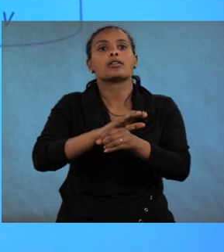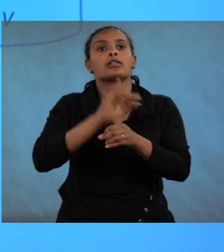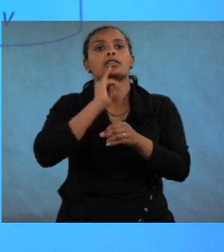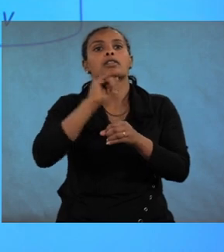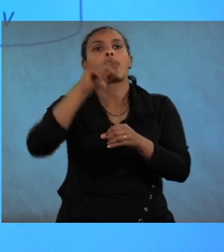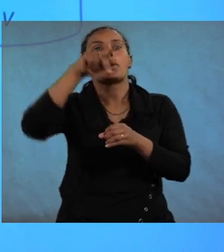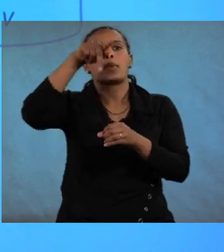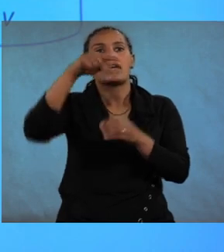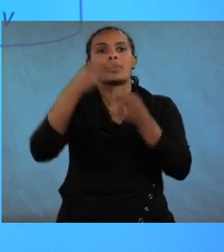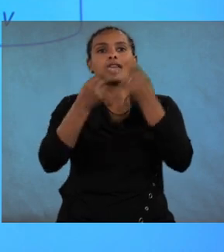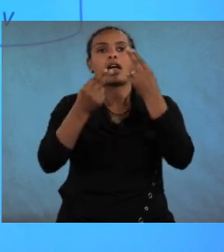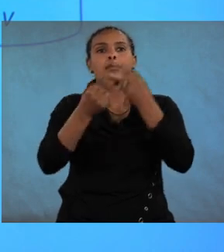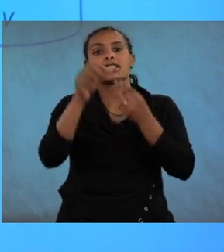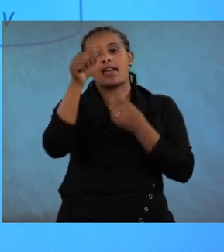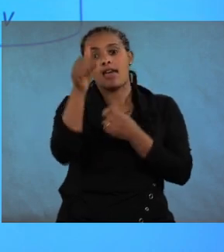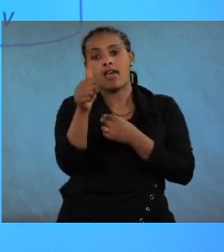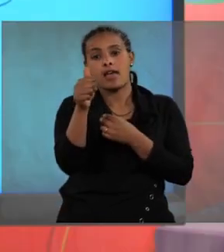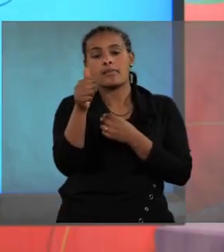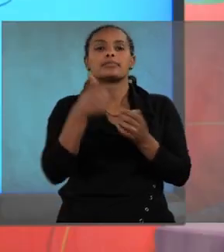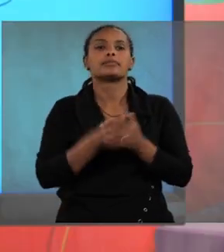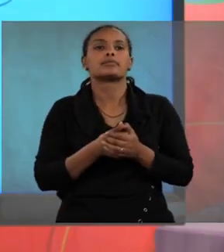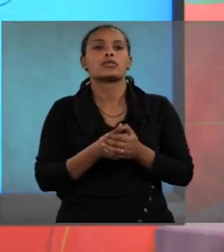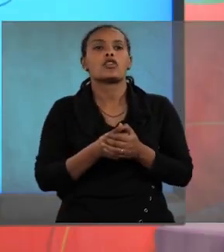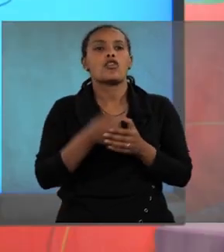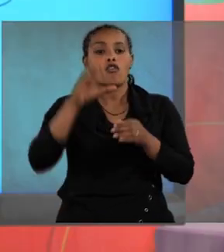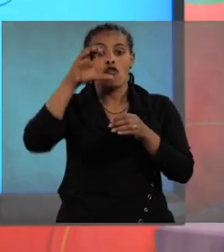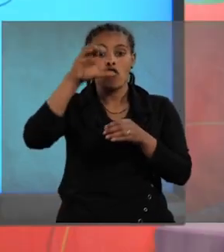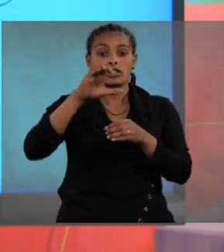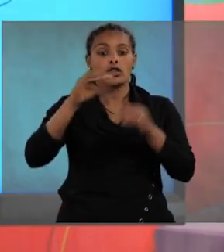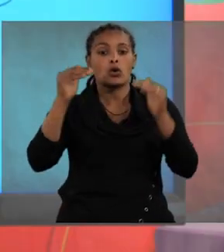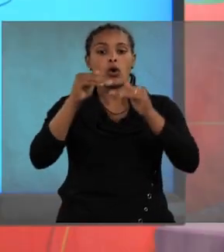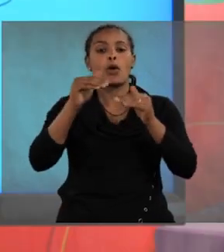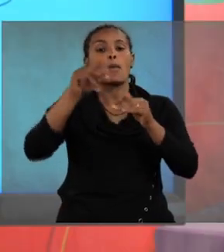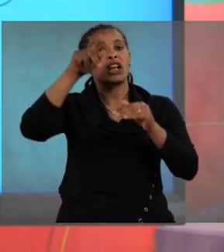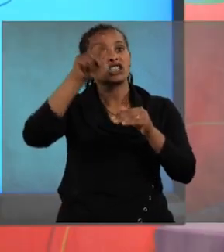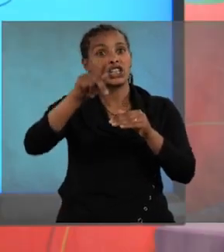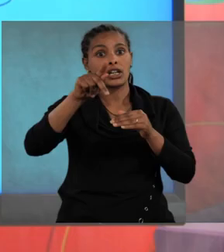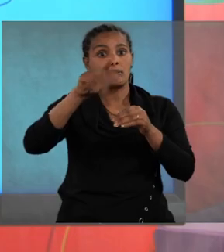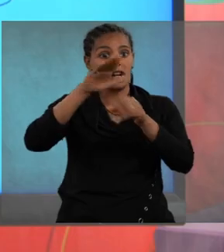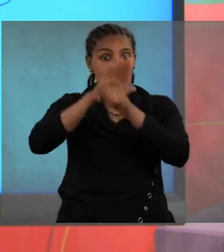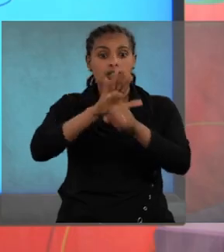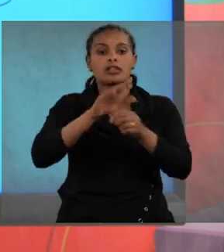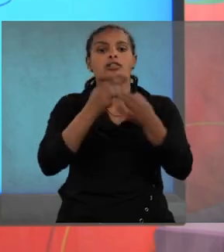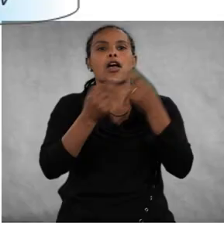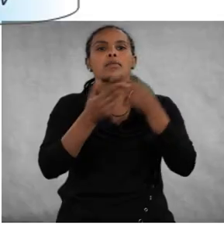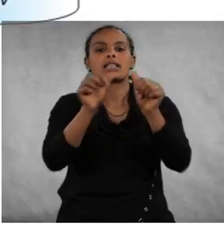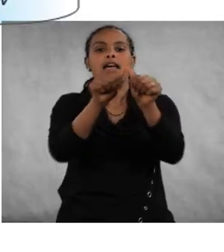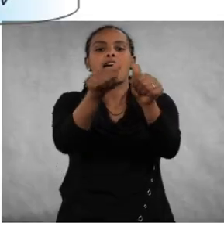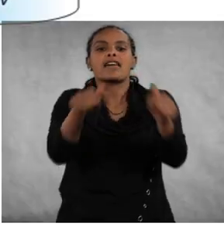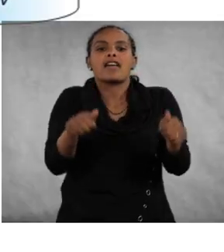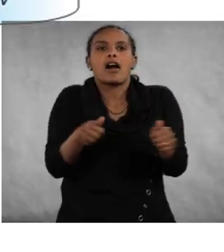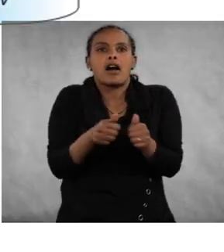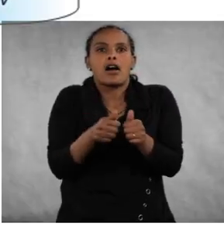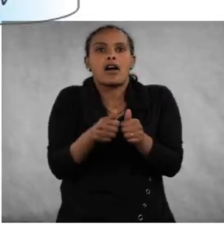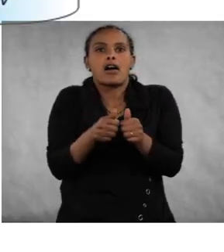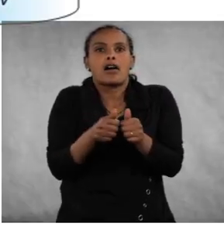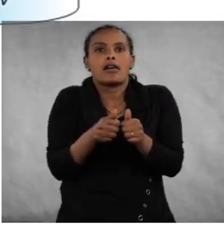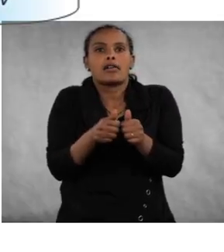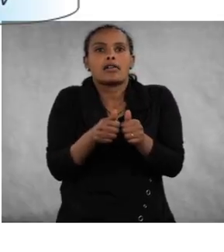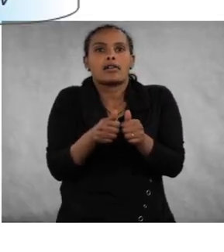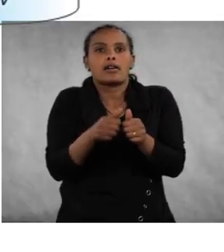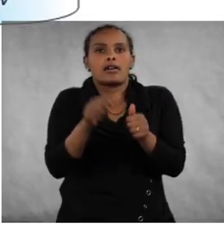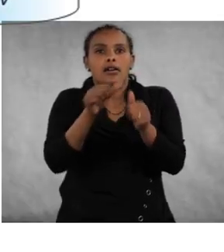is P times A. Force equal pressure times area. Pressure